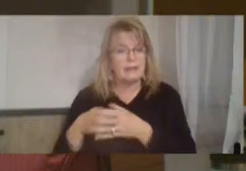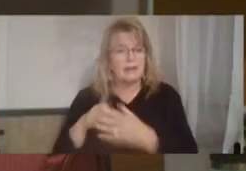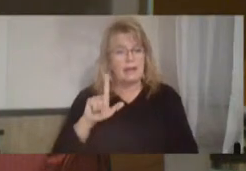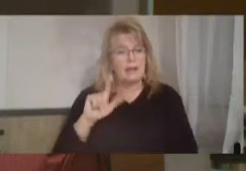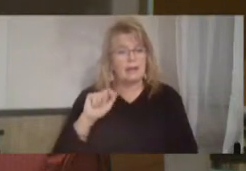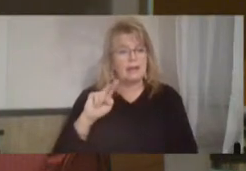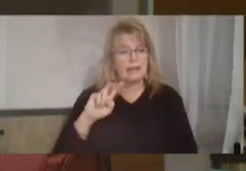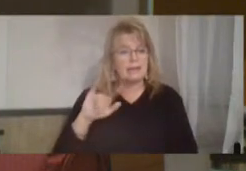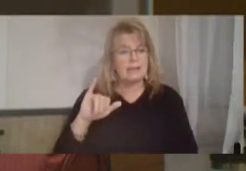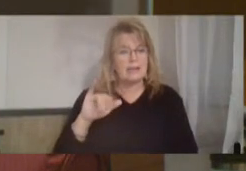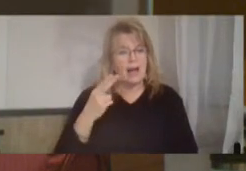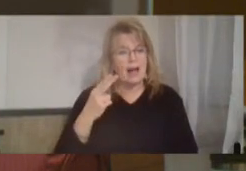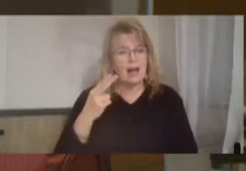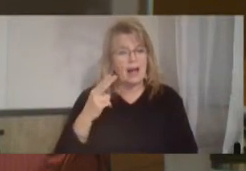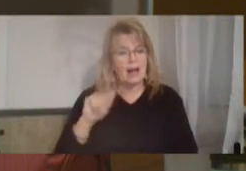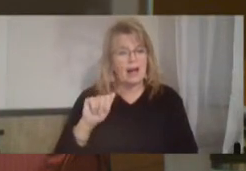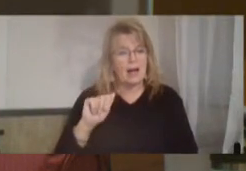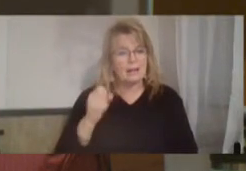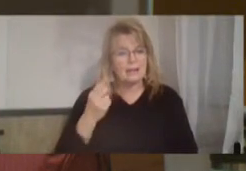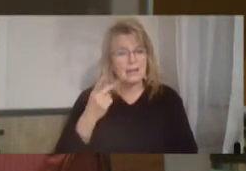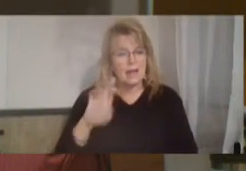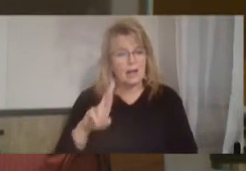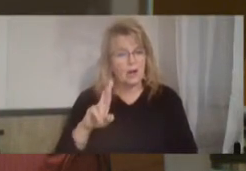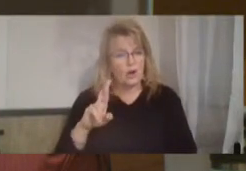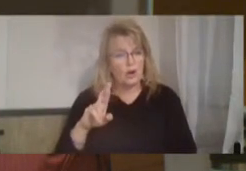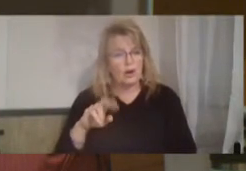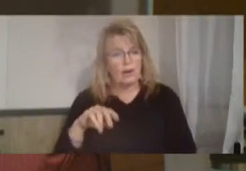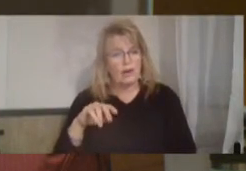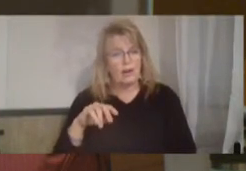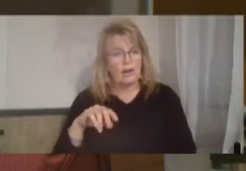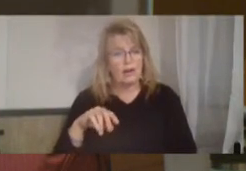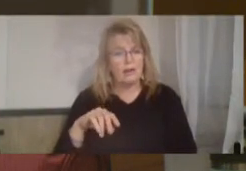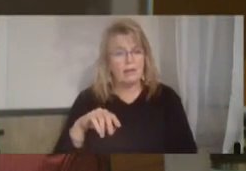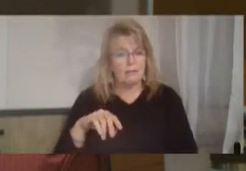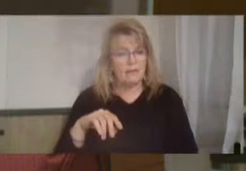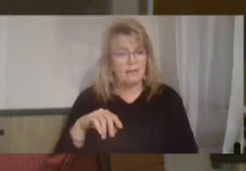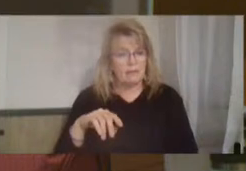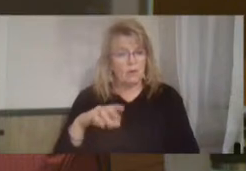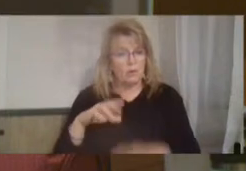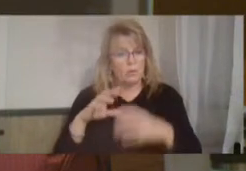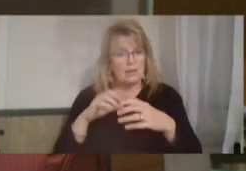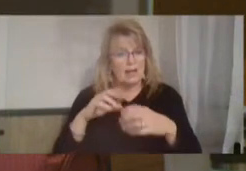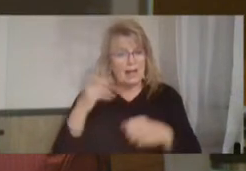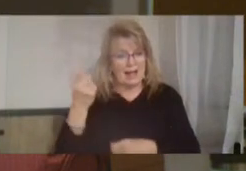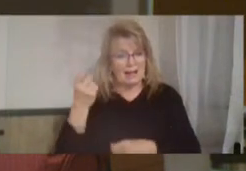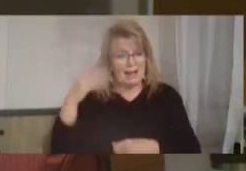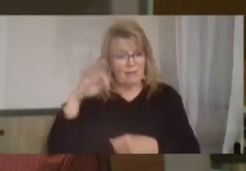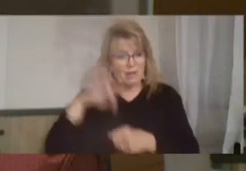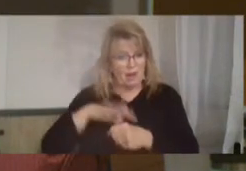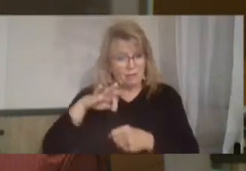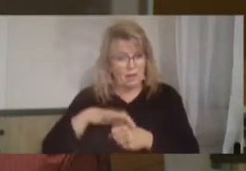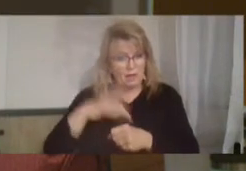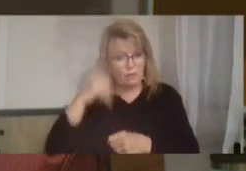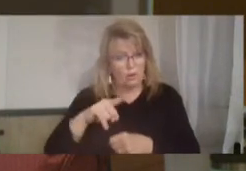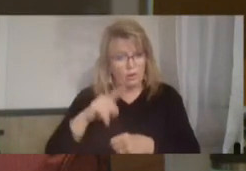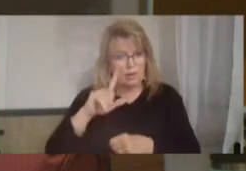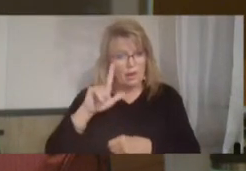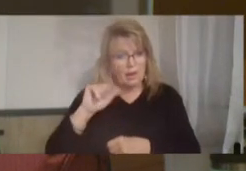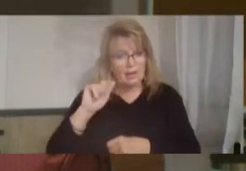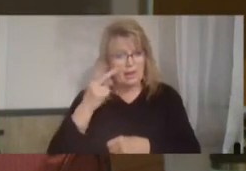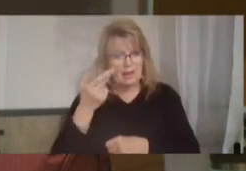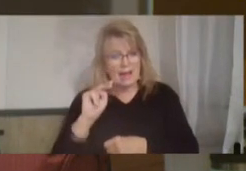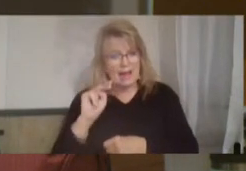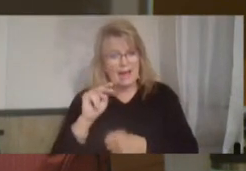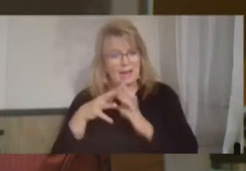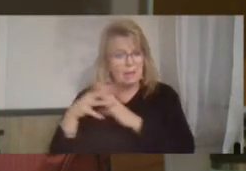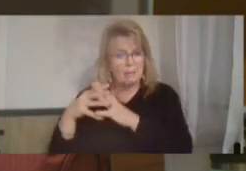Hasser Archeli, the incumbent, received 11 nominations. For the Latin American Chamber of